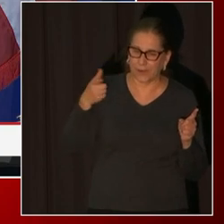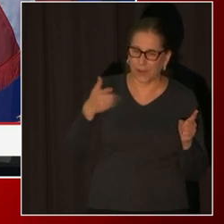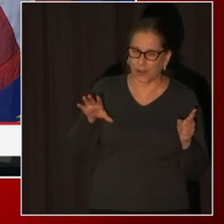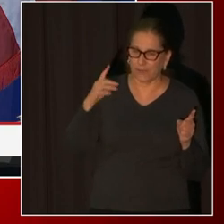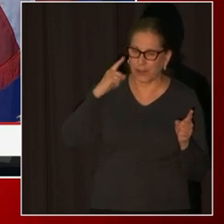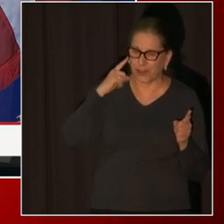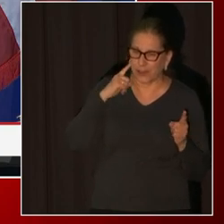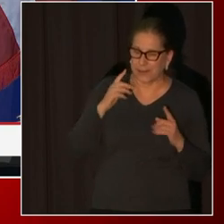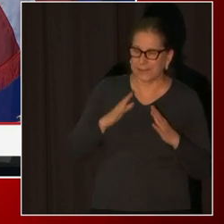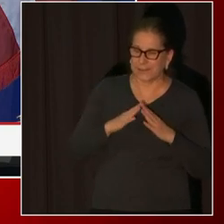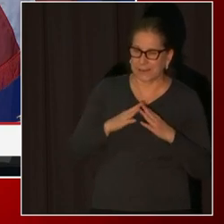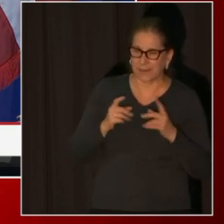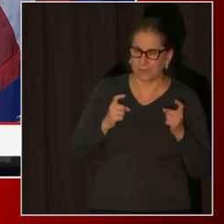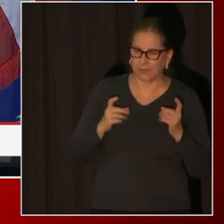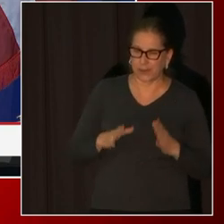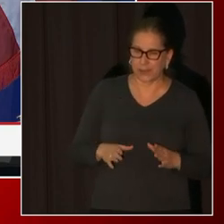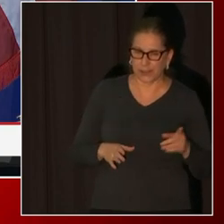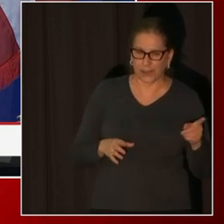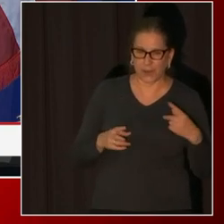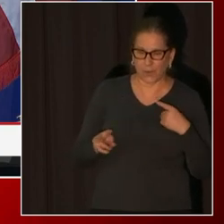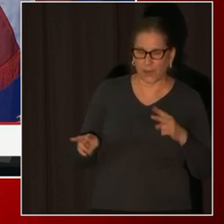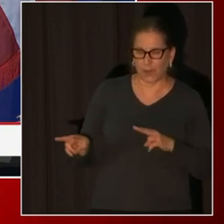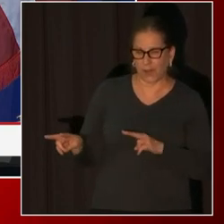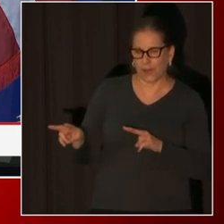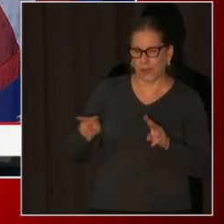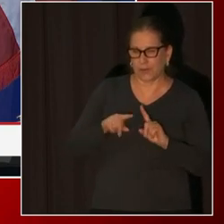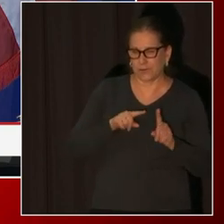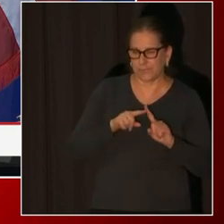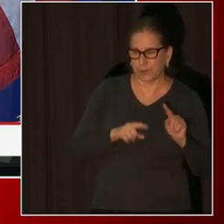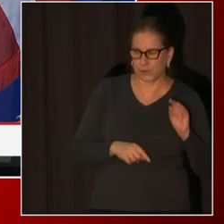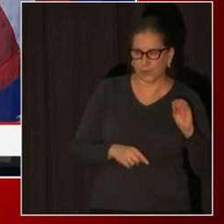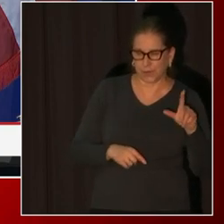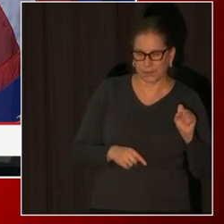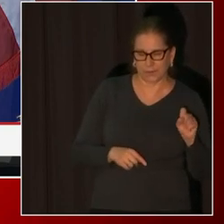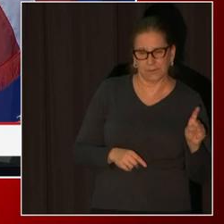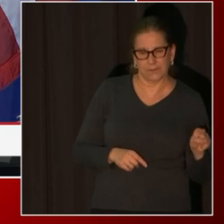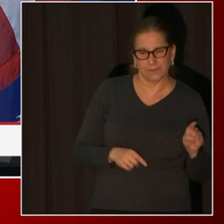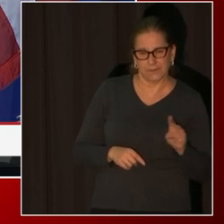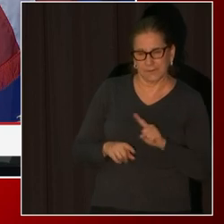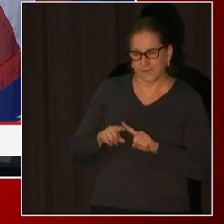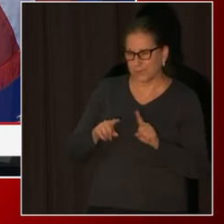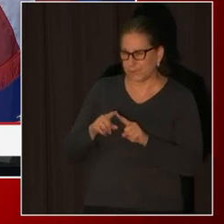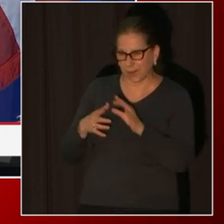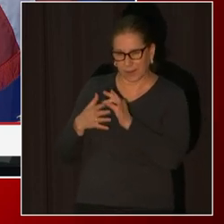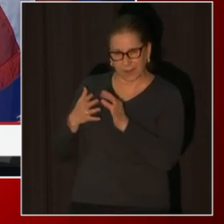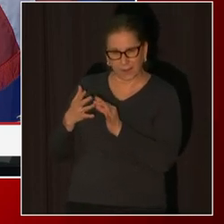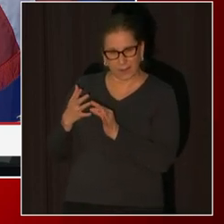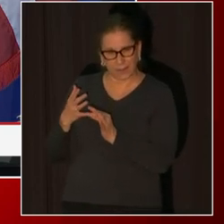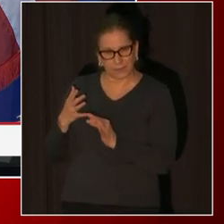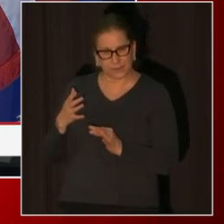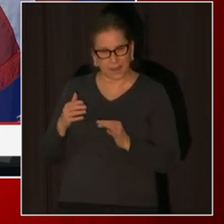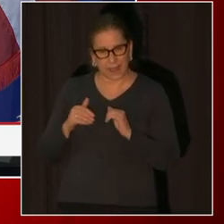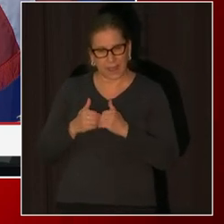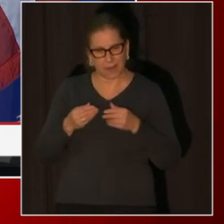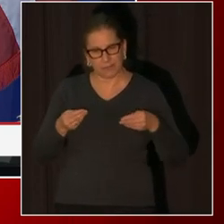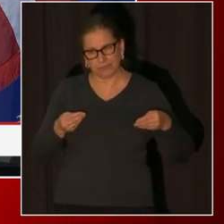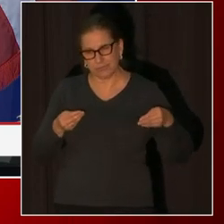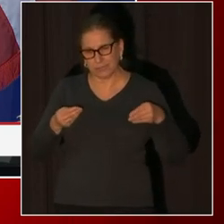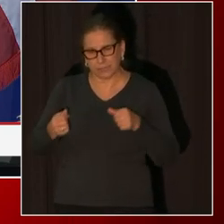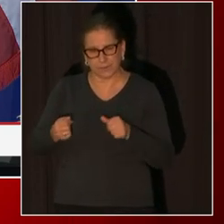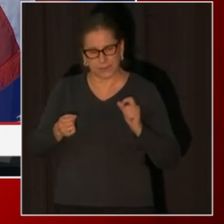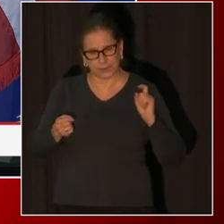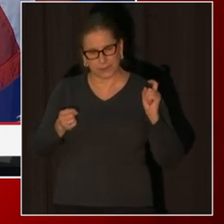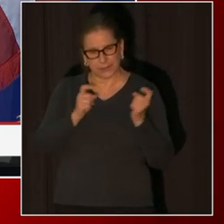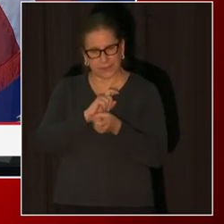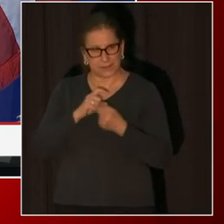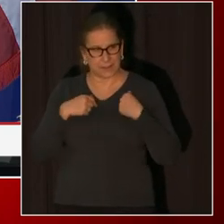the tools at our disposal. We also looked at efficiency changes that we could make.